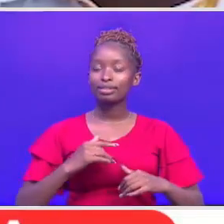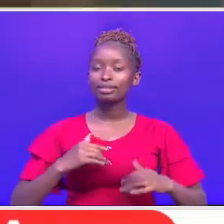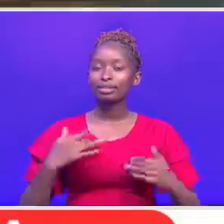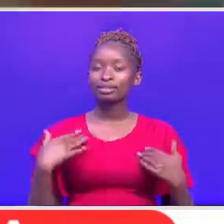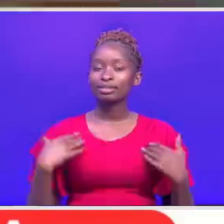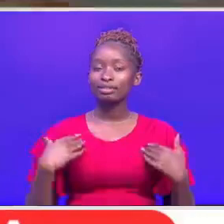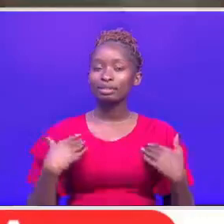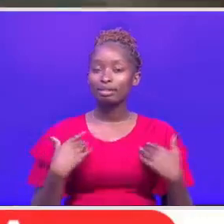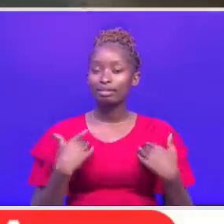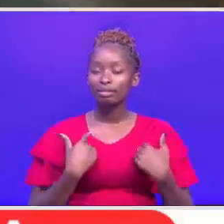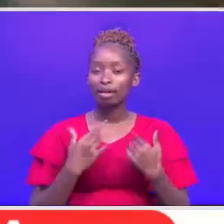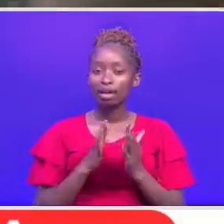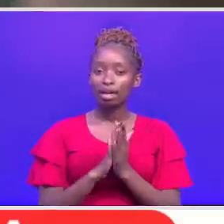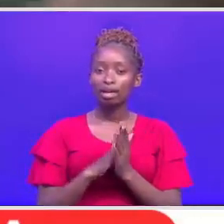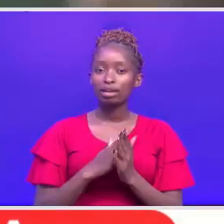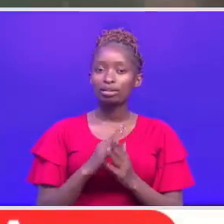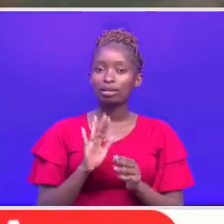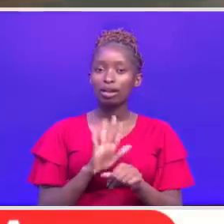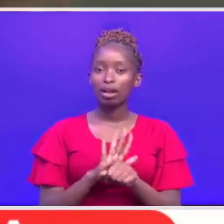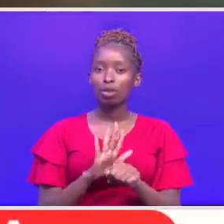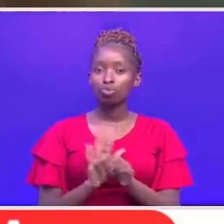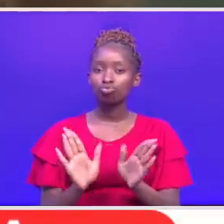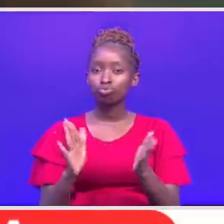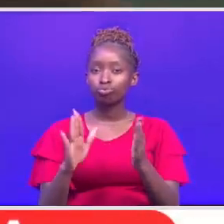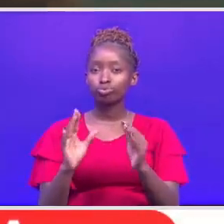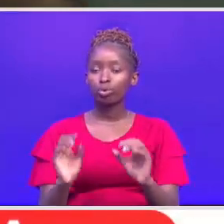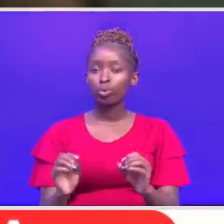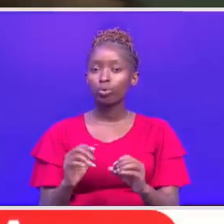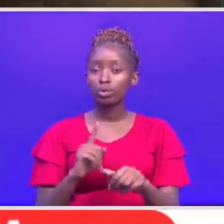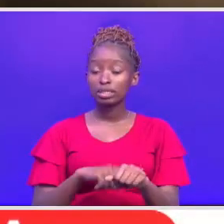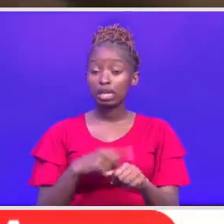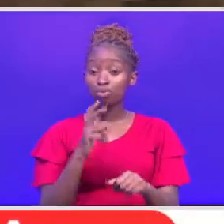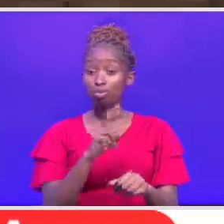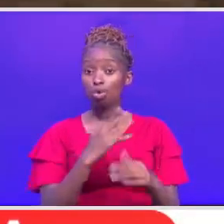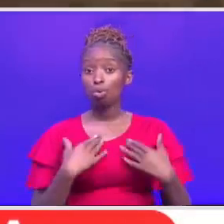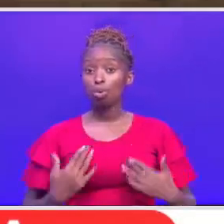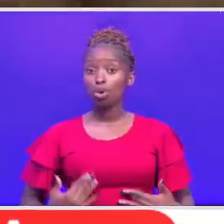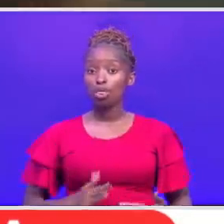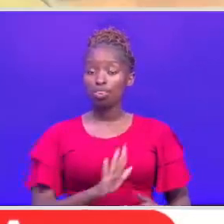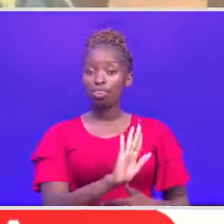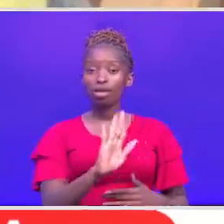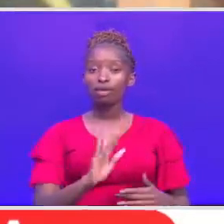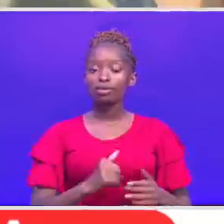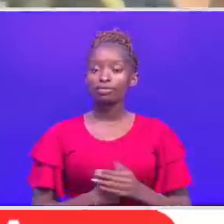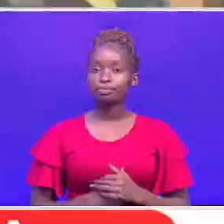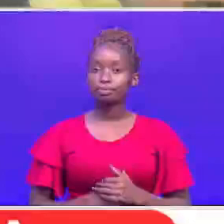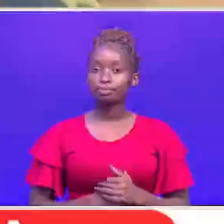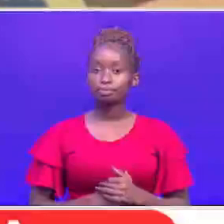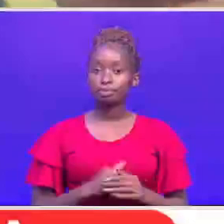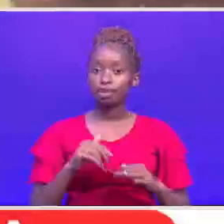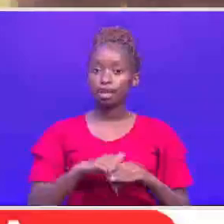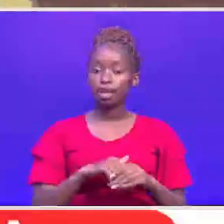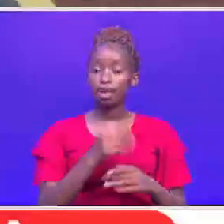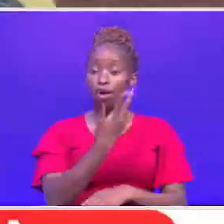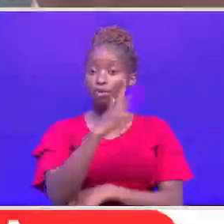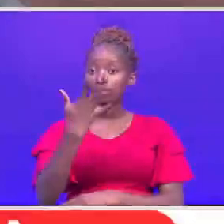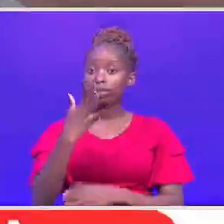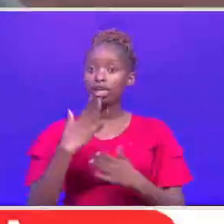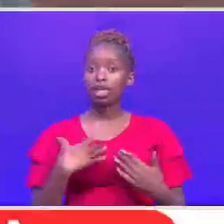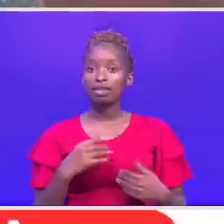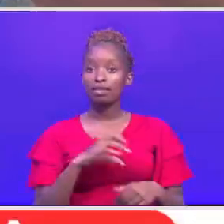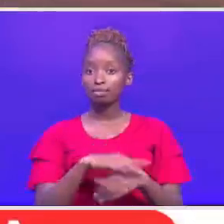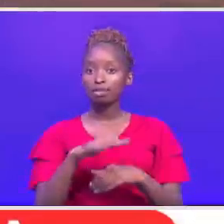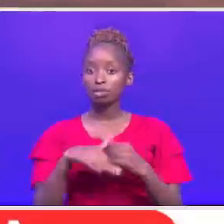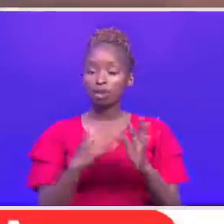the bodies. Miili saba kati ya miili 429 iliyofukuliwa msituni Shakahola imekabidhiwa familia leo